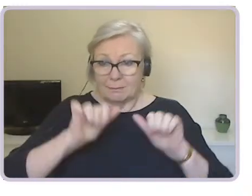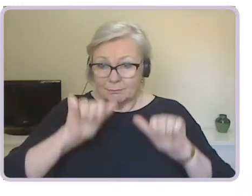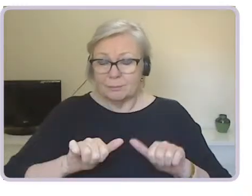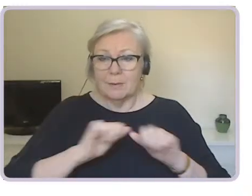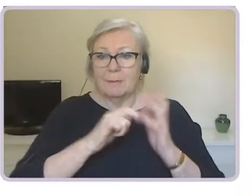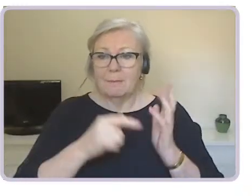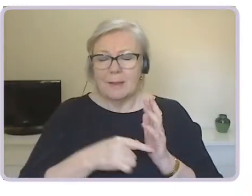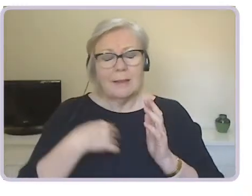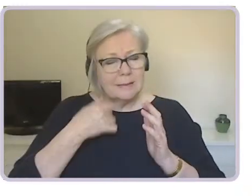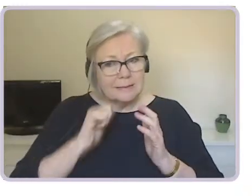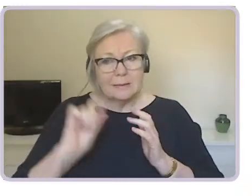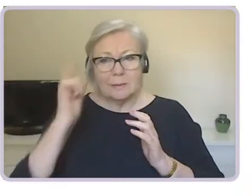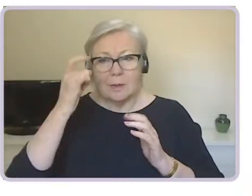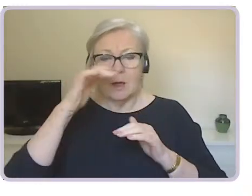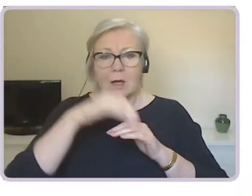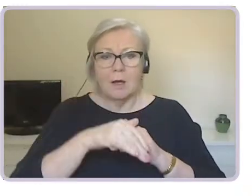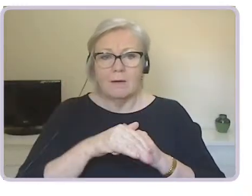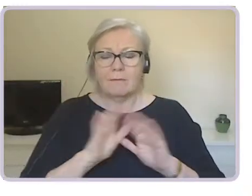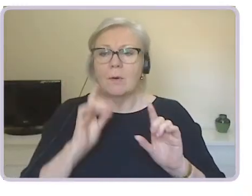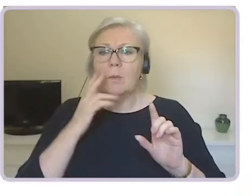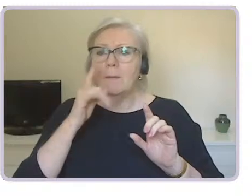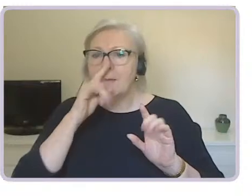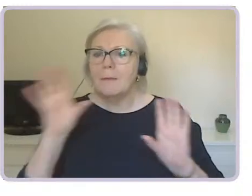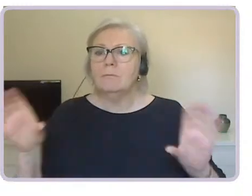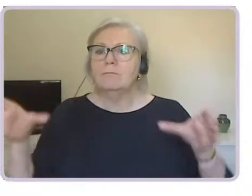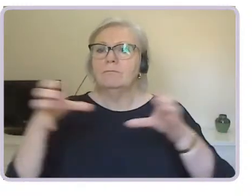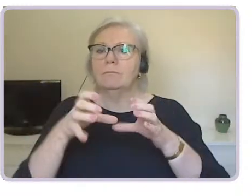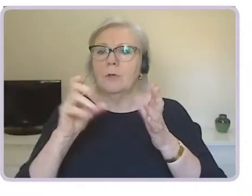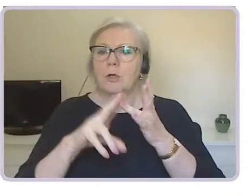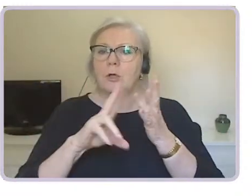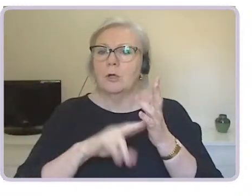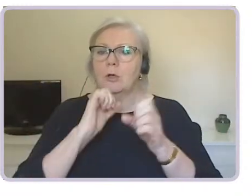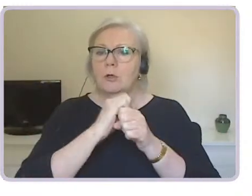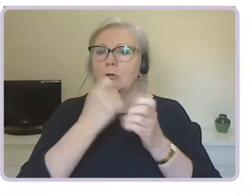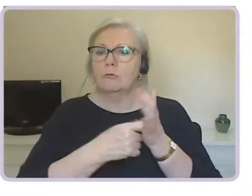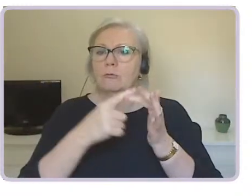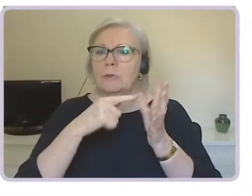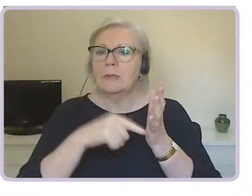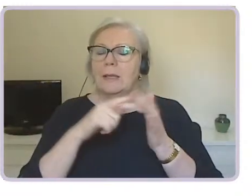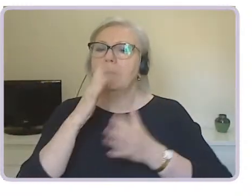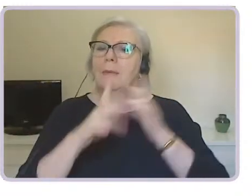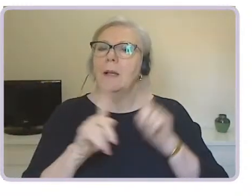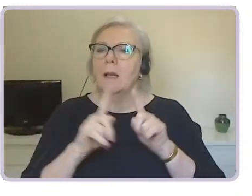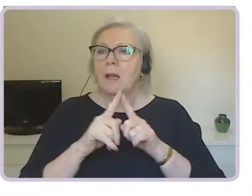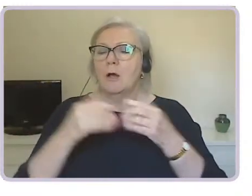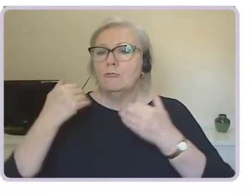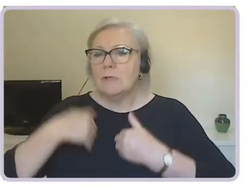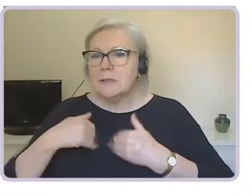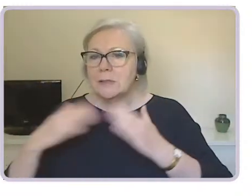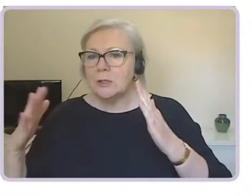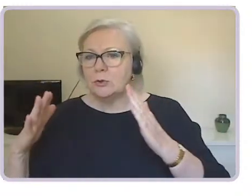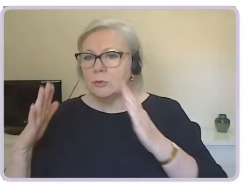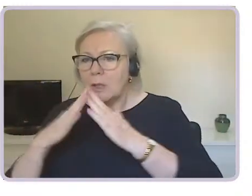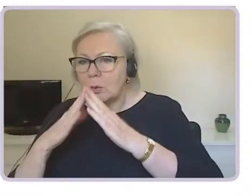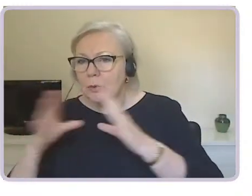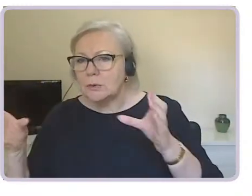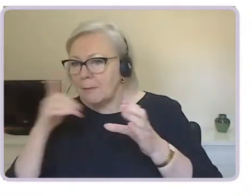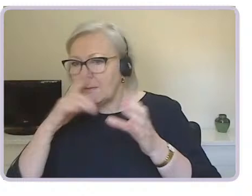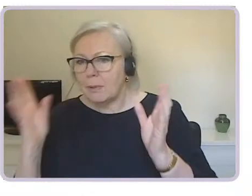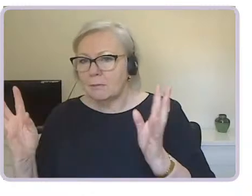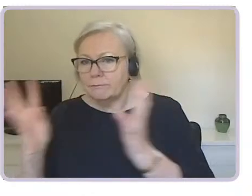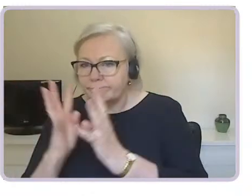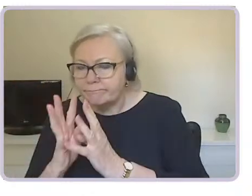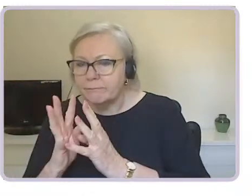around congregate settings, be they residential settings, day services, and